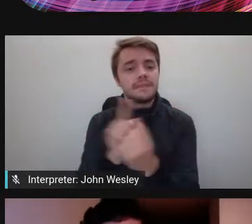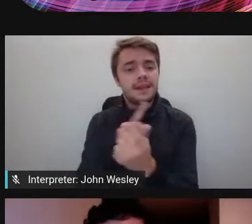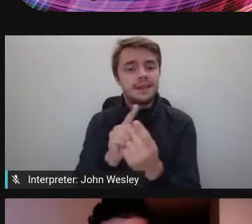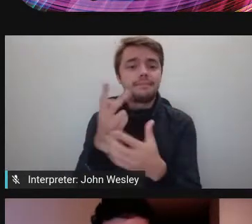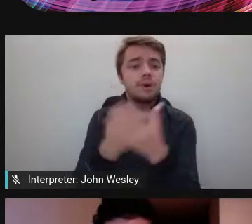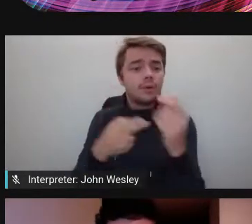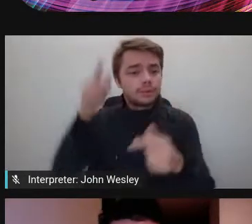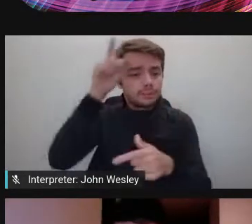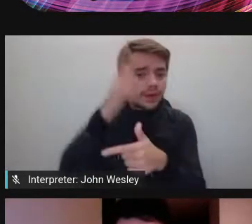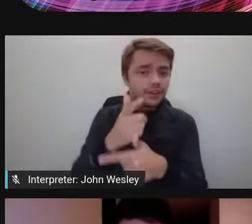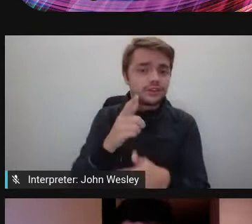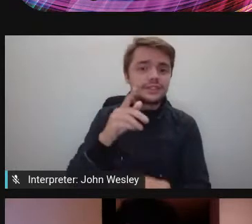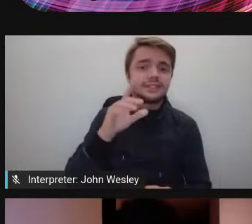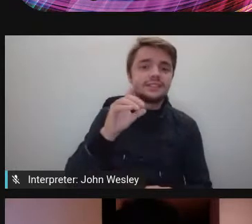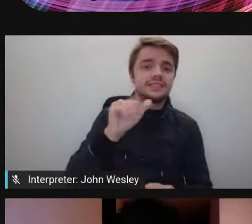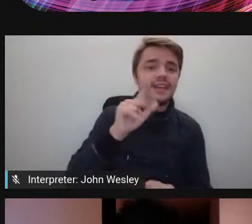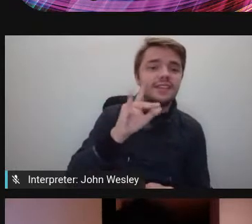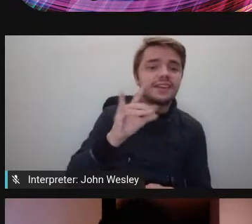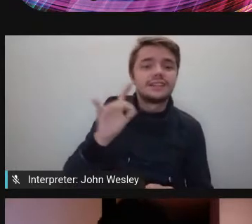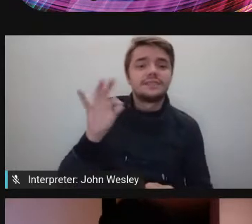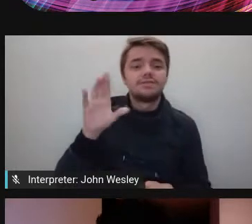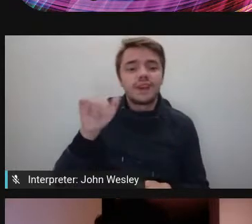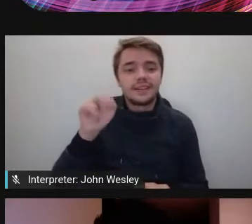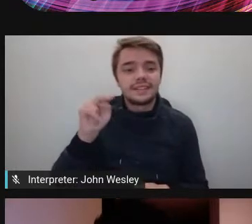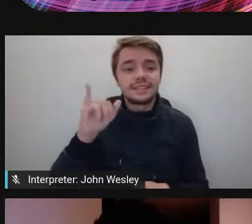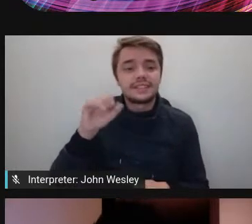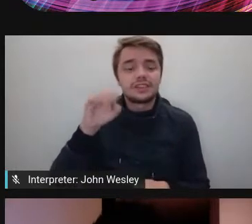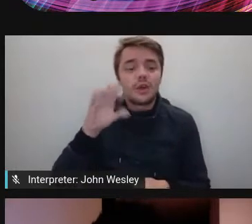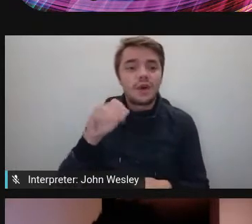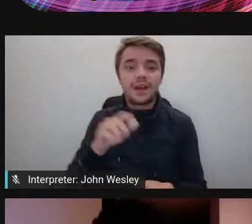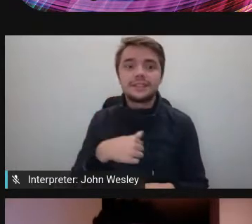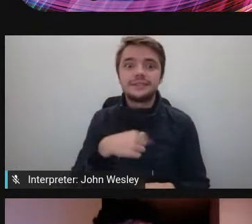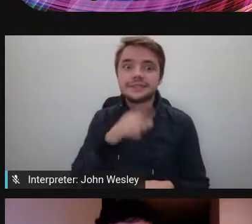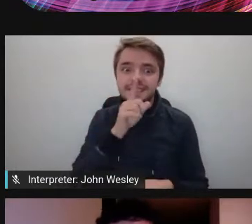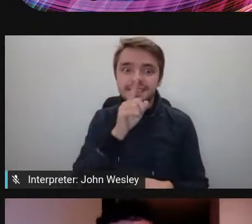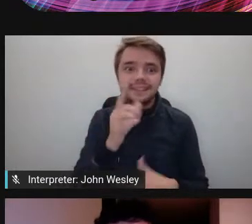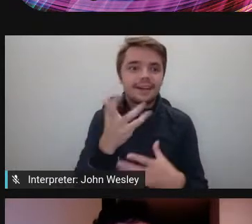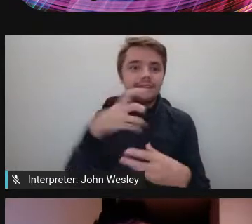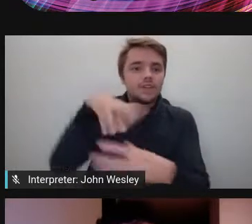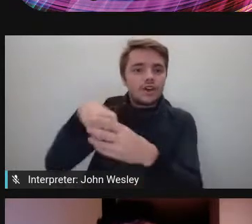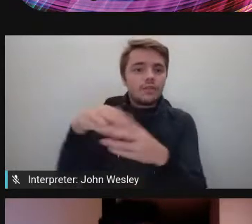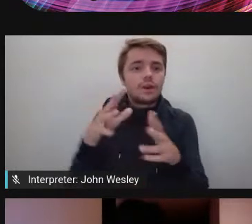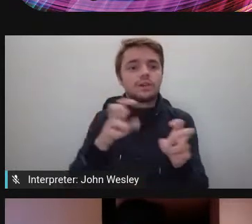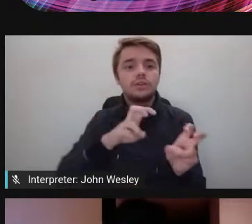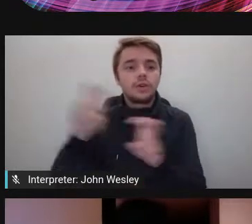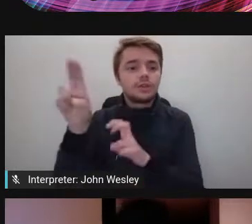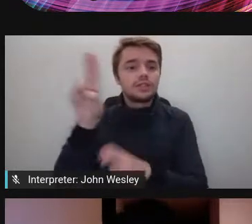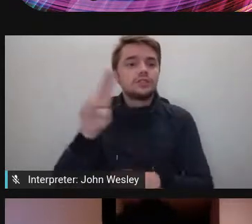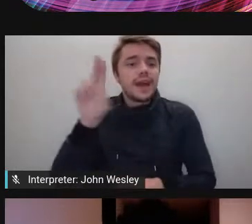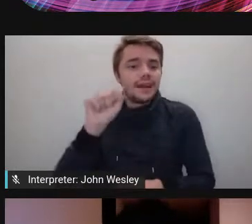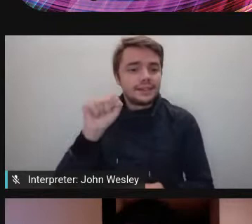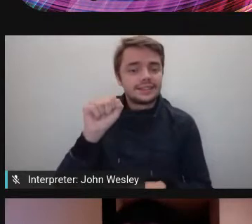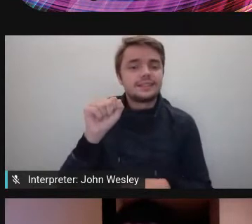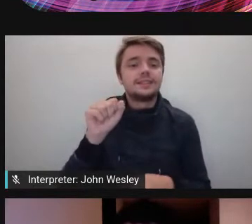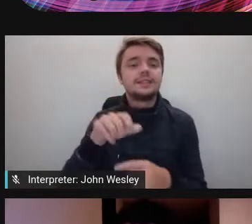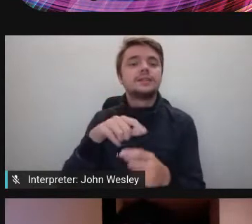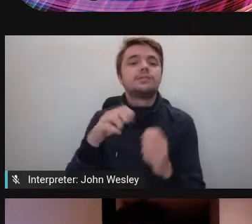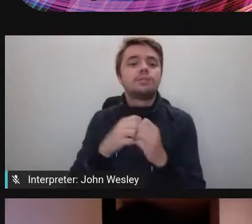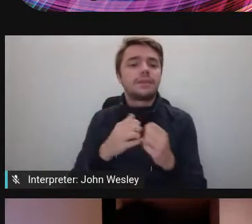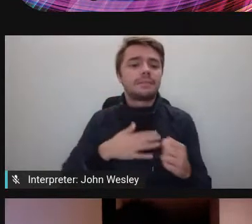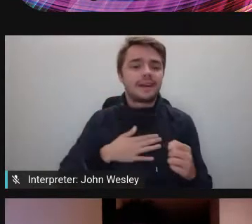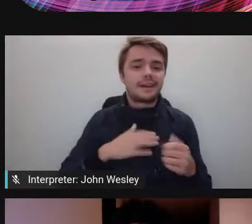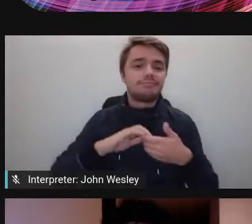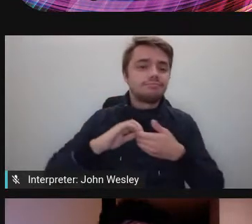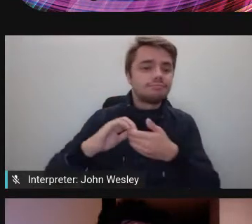of this project and to travel to the US and have this experience with my partners, Nathalie, Juan Pablo, and